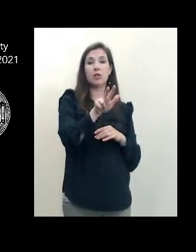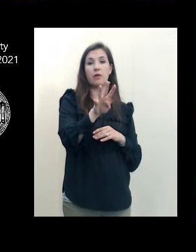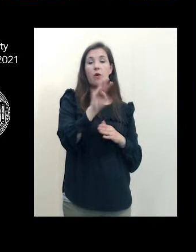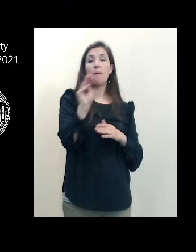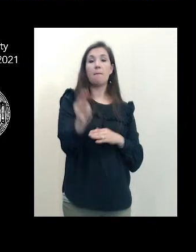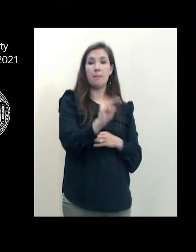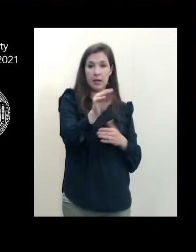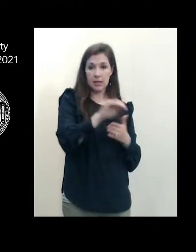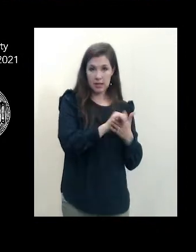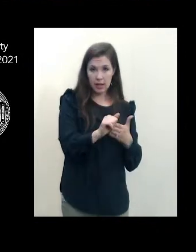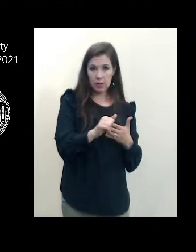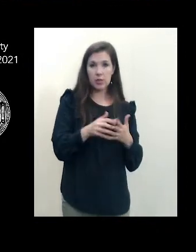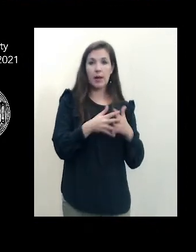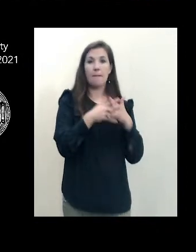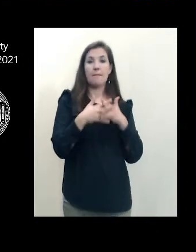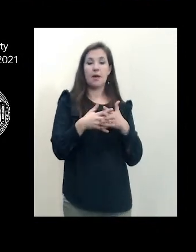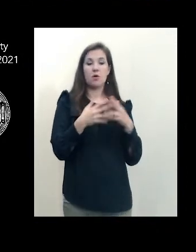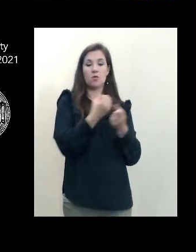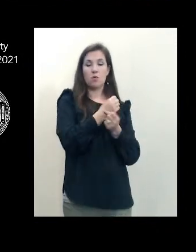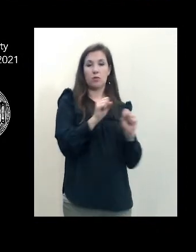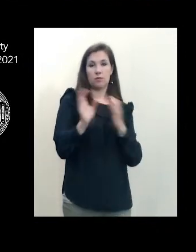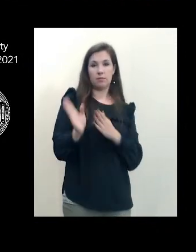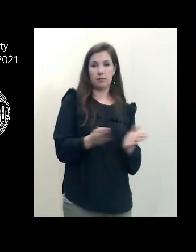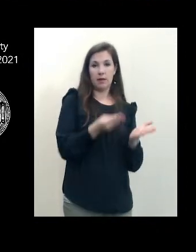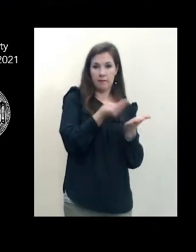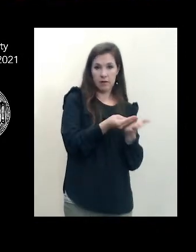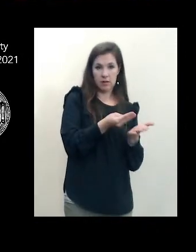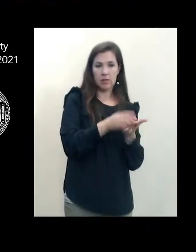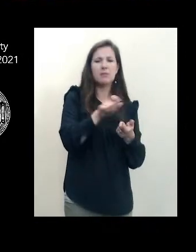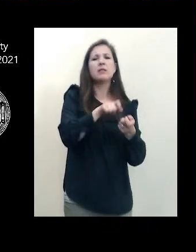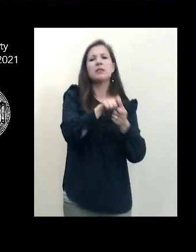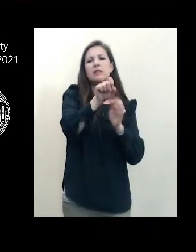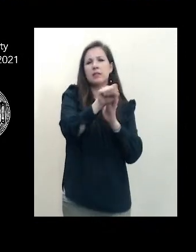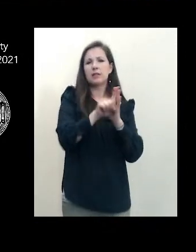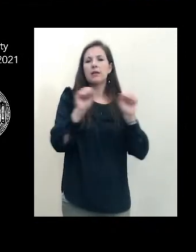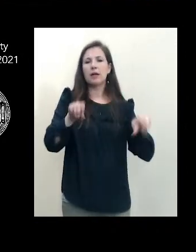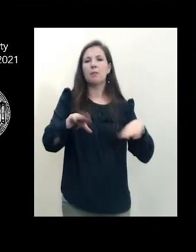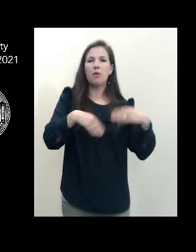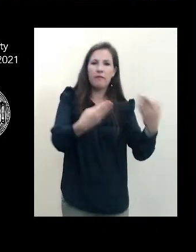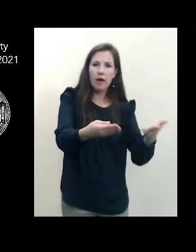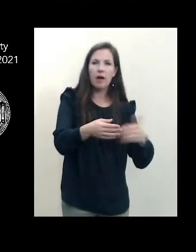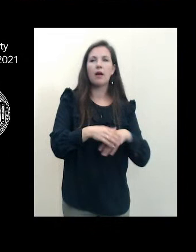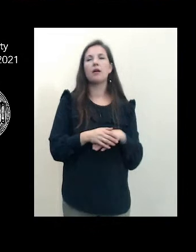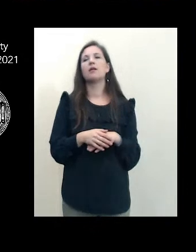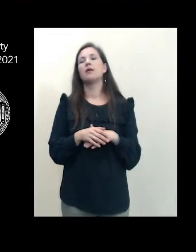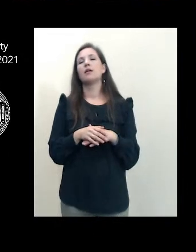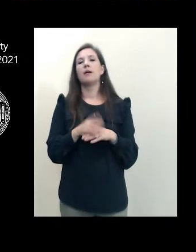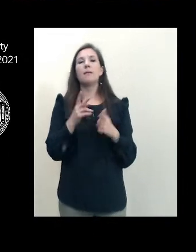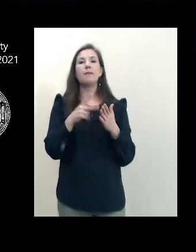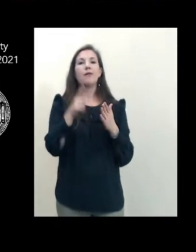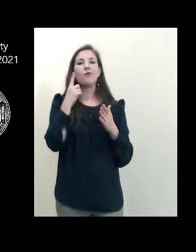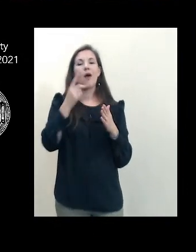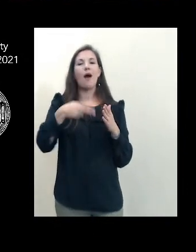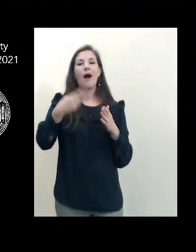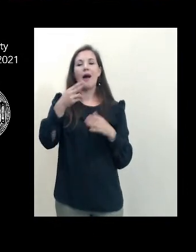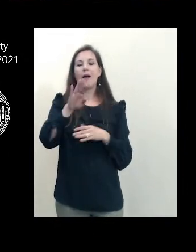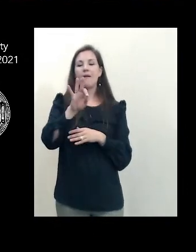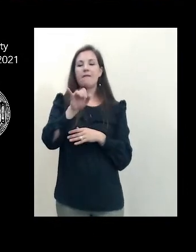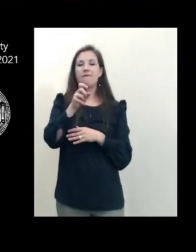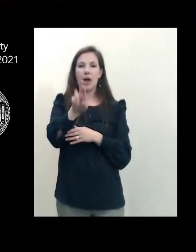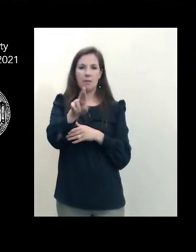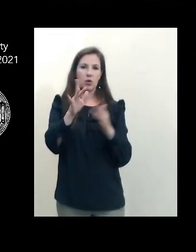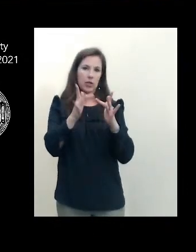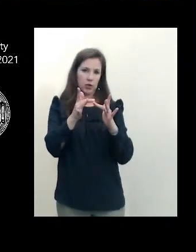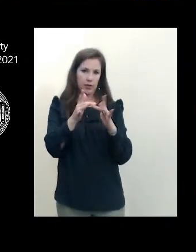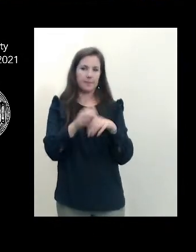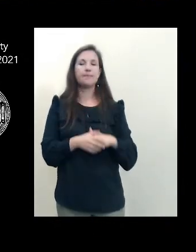the American Rescue Plan funds, specifically state it can be provided and paid for high fiber